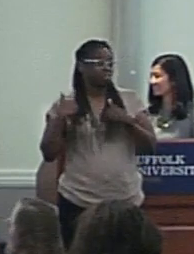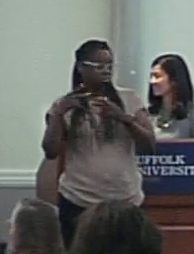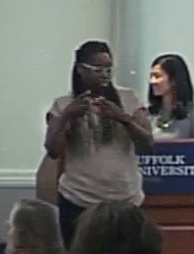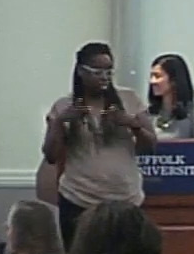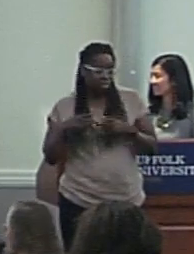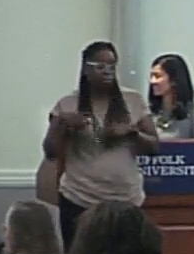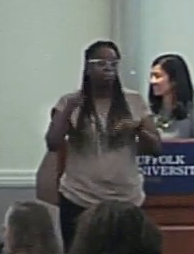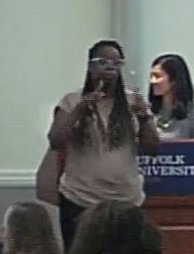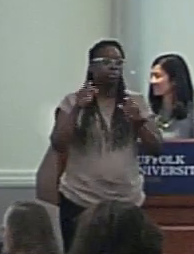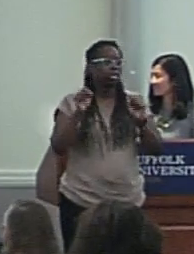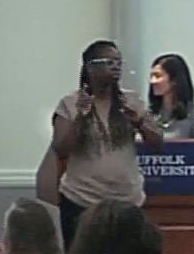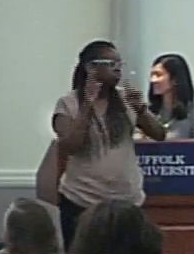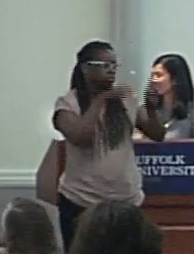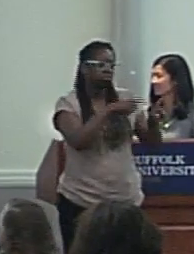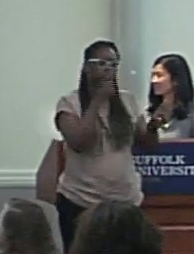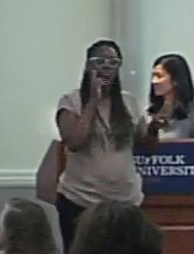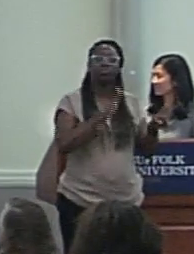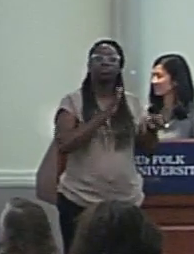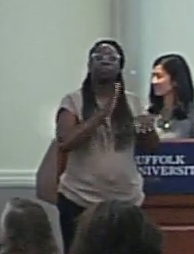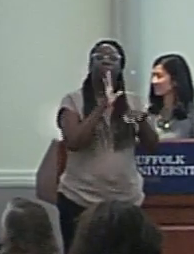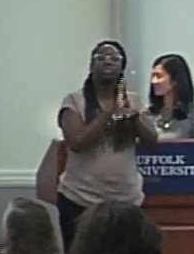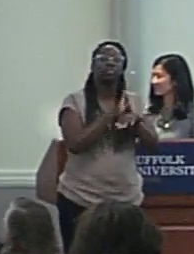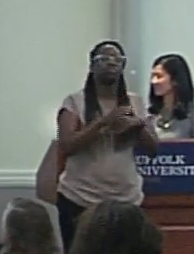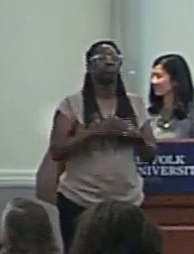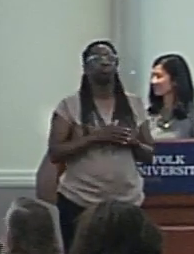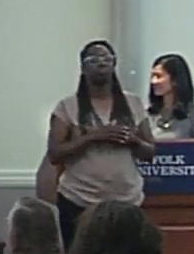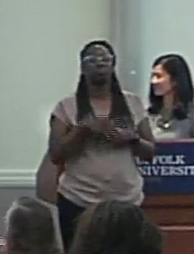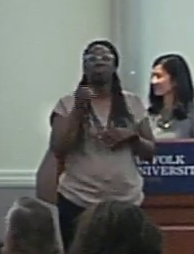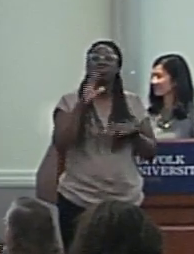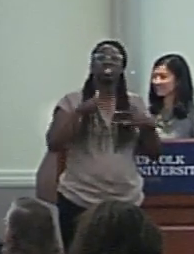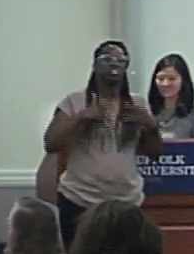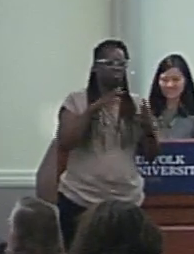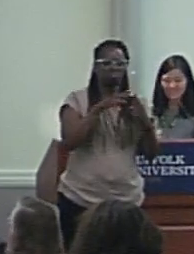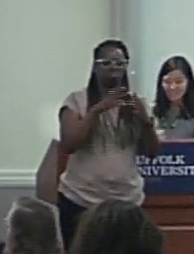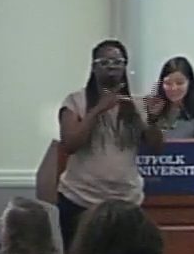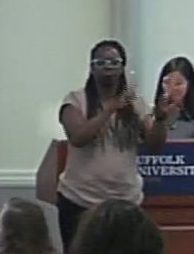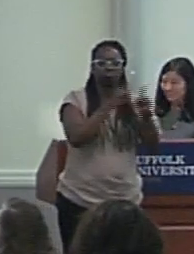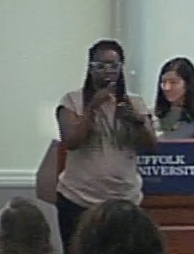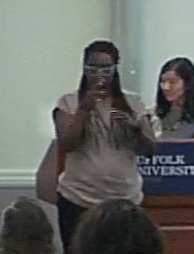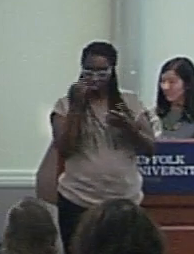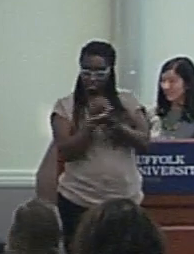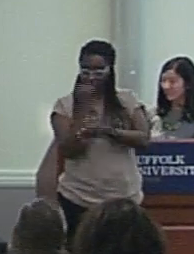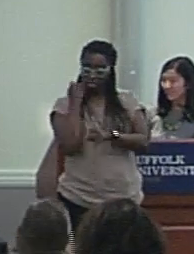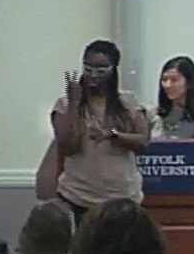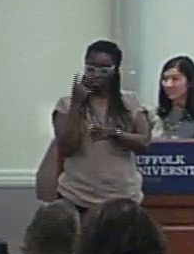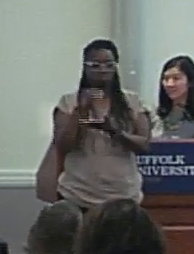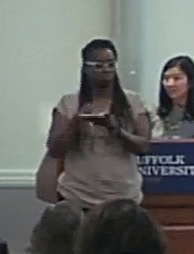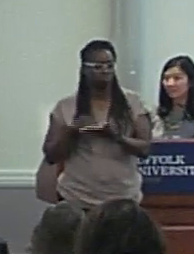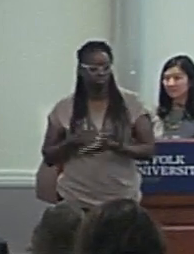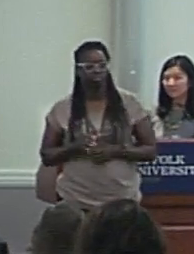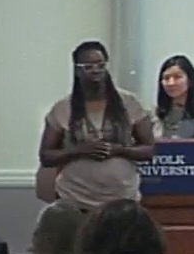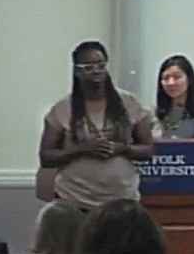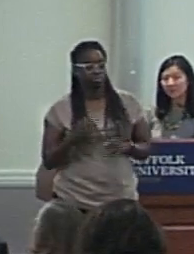and for social events, participate very differently. Thank you. That sounds great. I